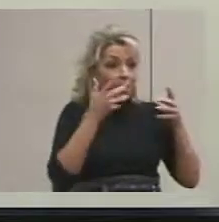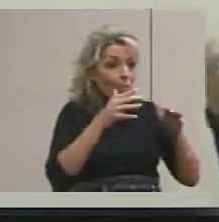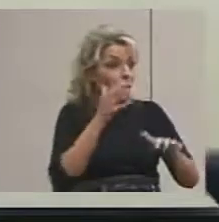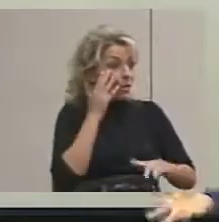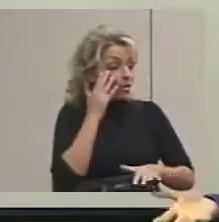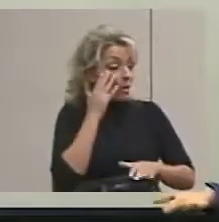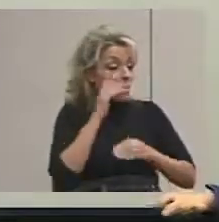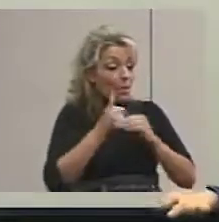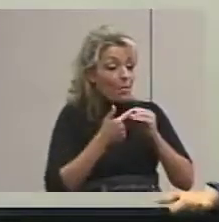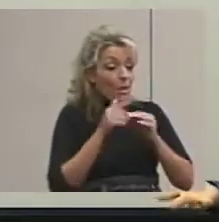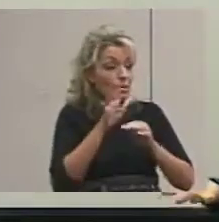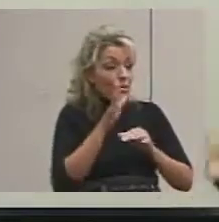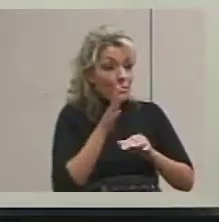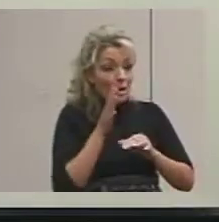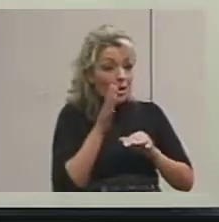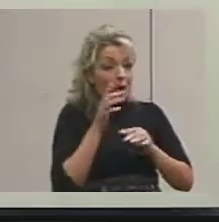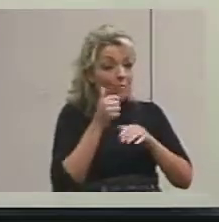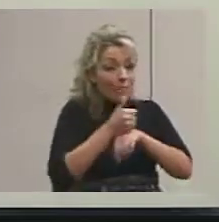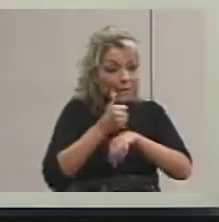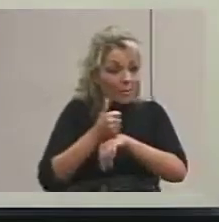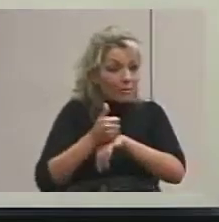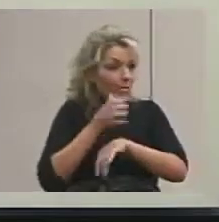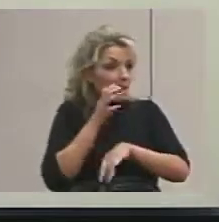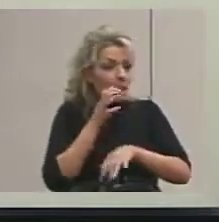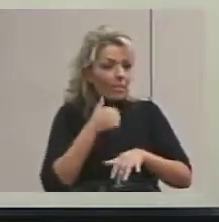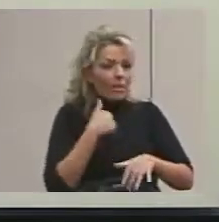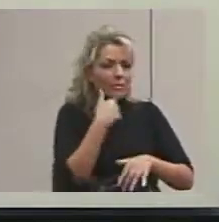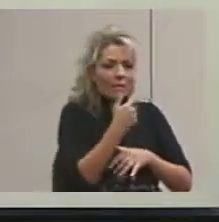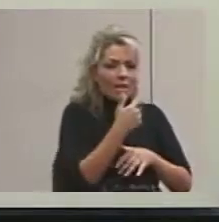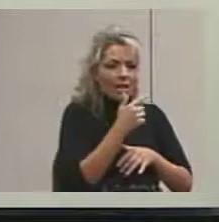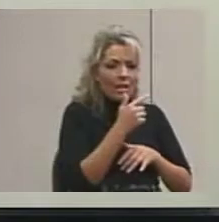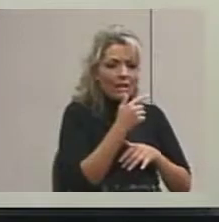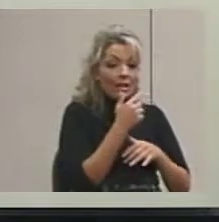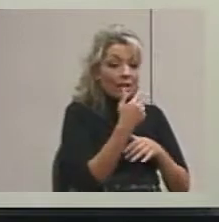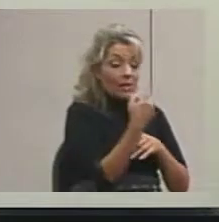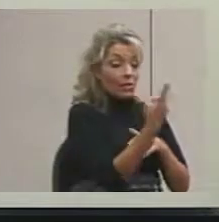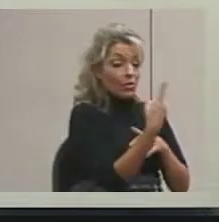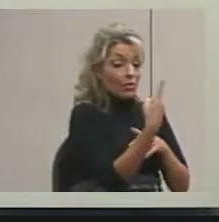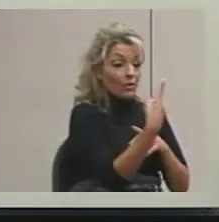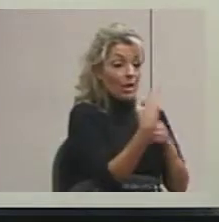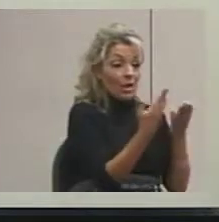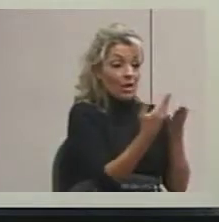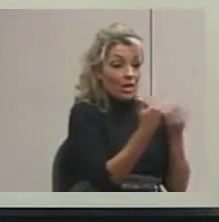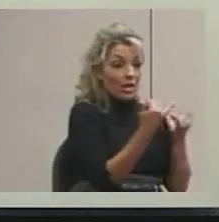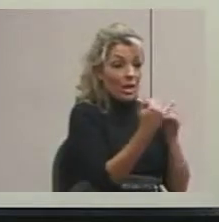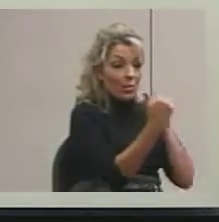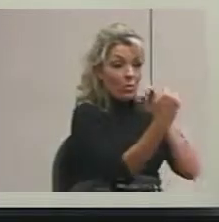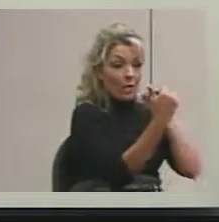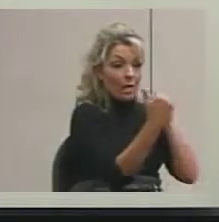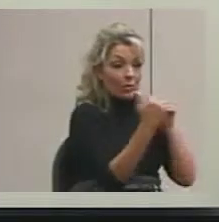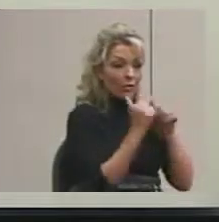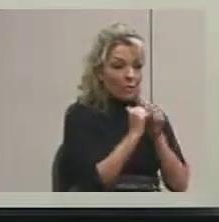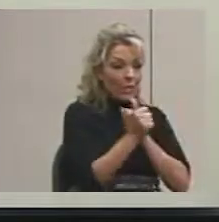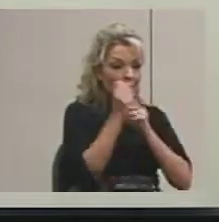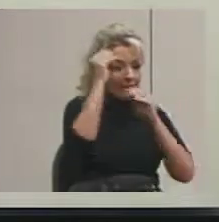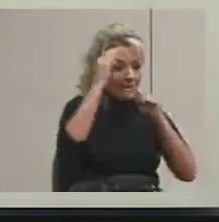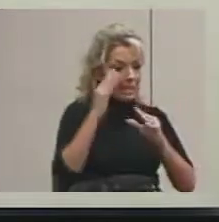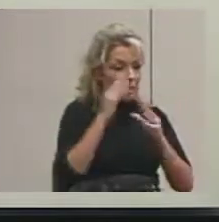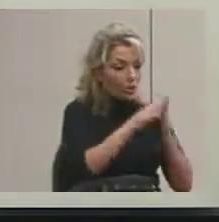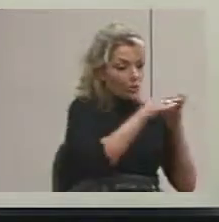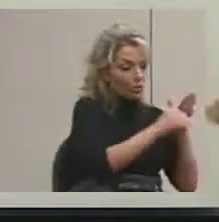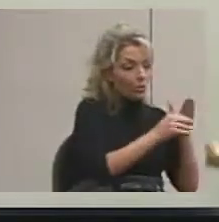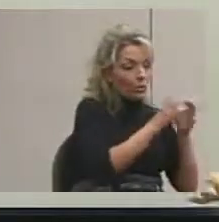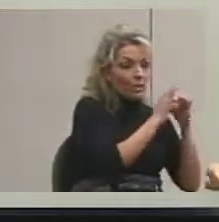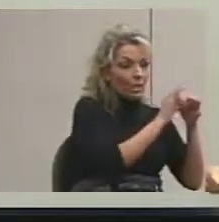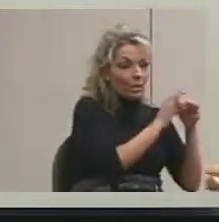why mom didn't do this, And I've been using this thing of, you and I are peers now. We're past the teacher-student relationship.